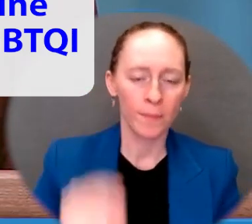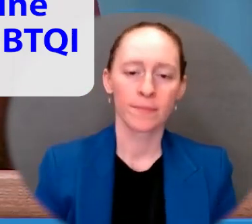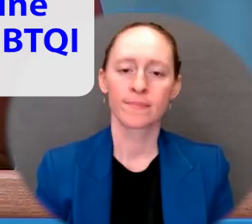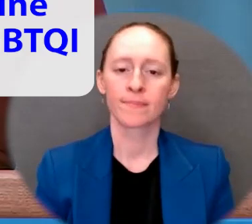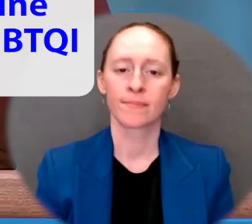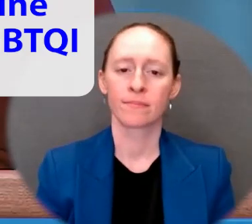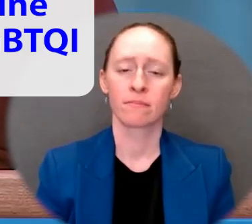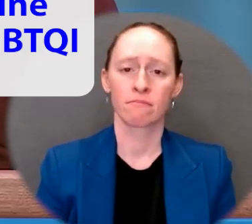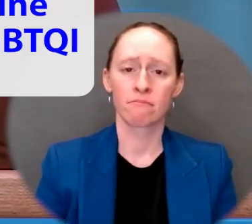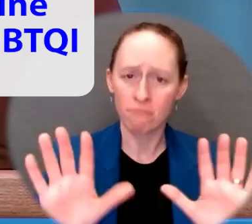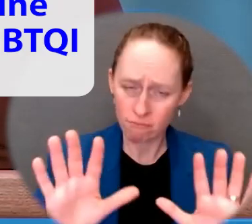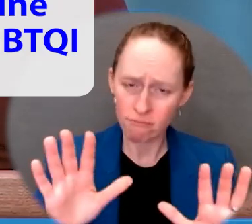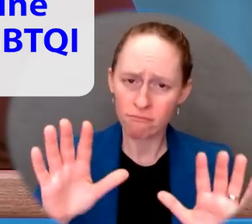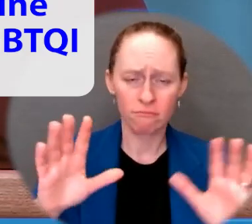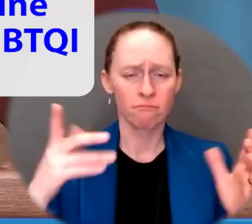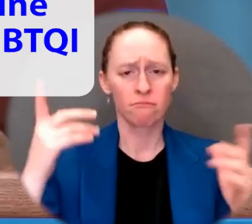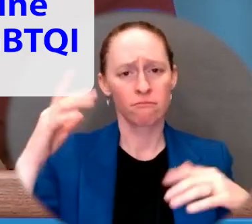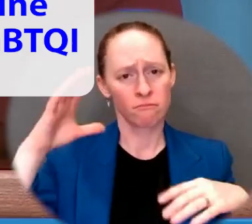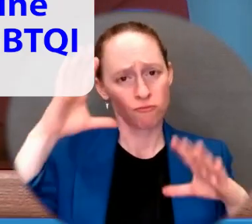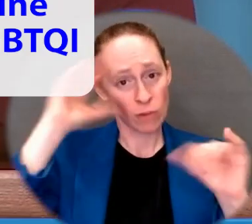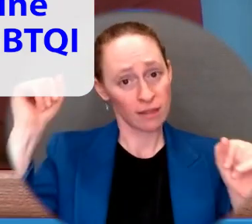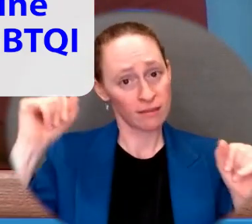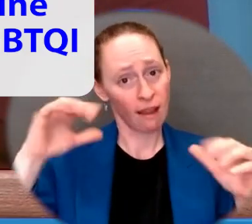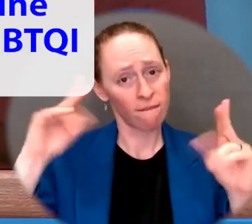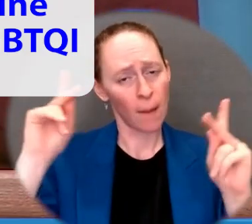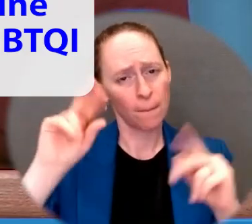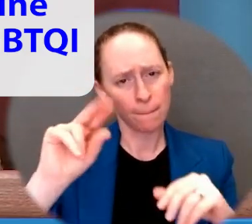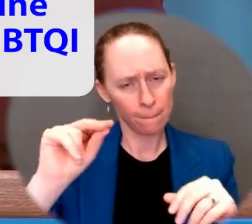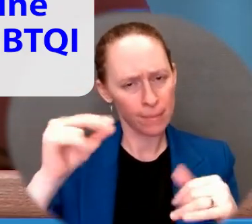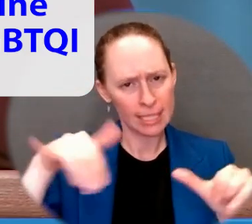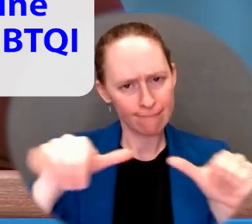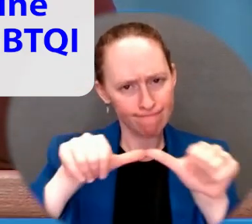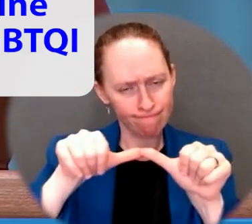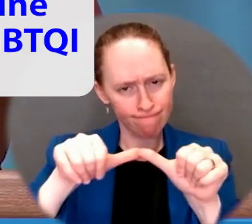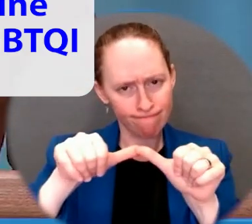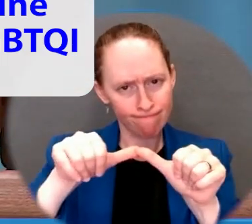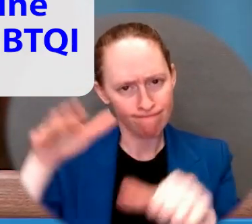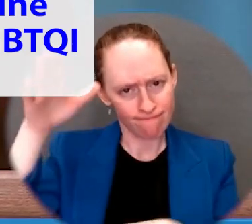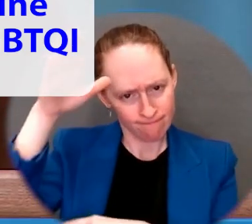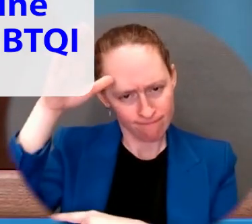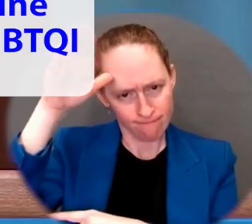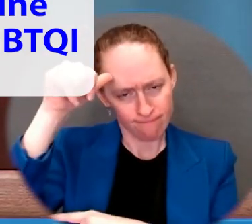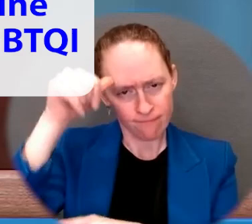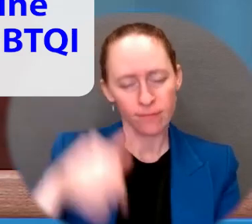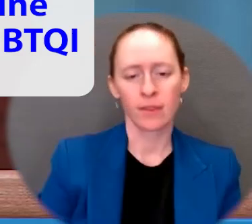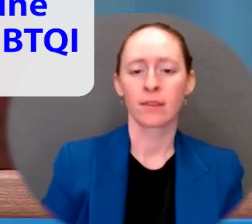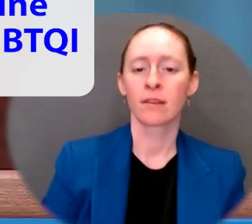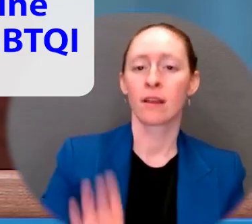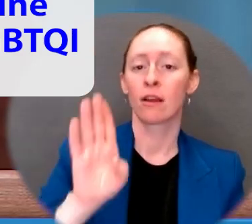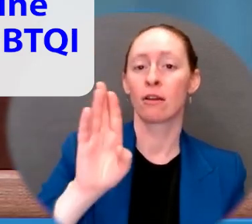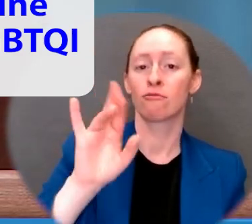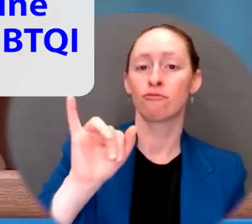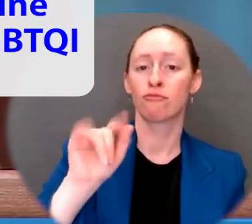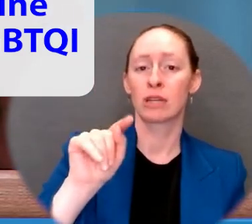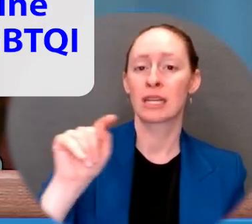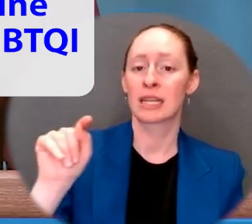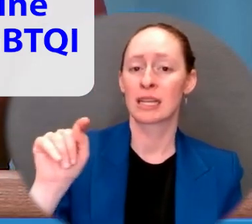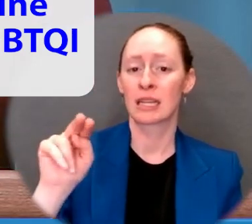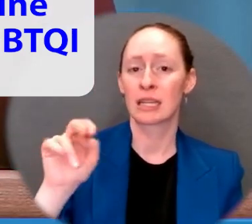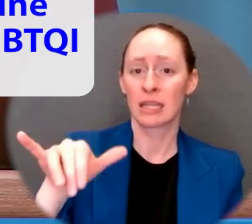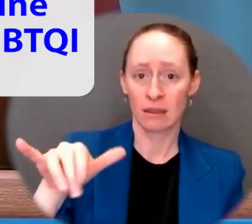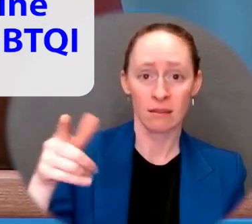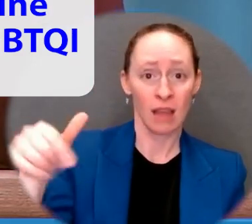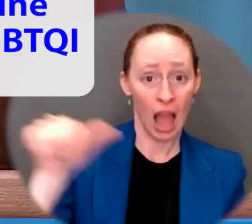up. On a personal note, Brittney is more than an athlete, more than an Olympian. She is an important role model